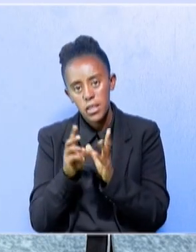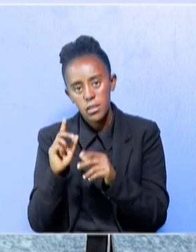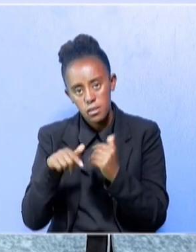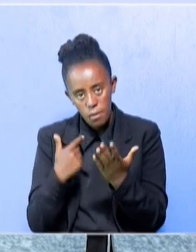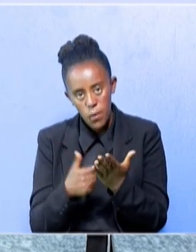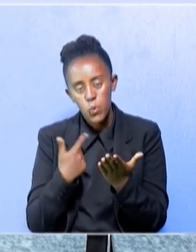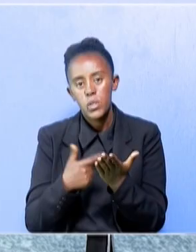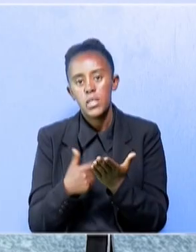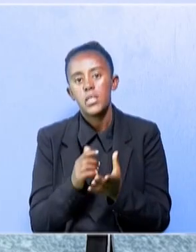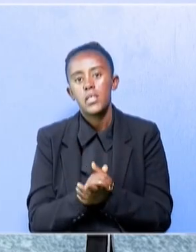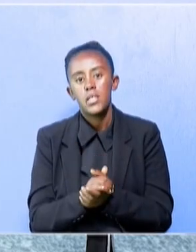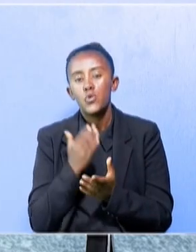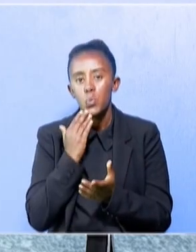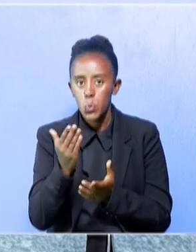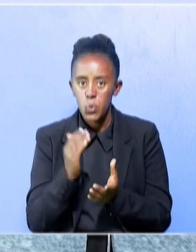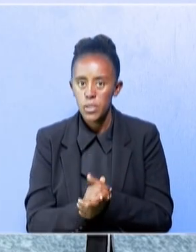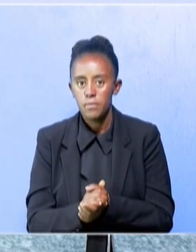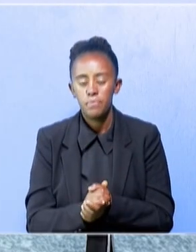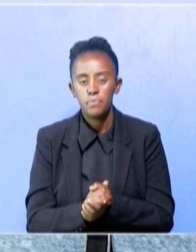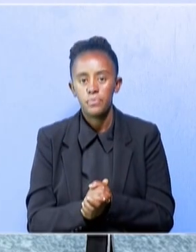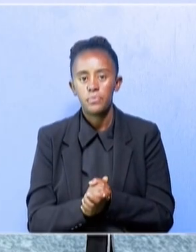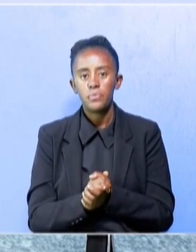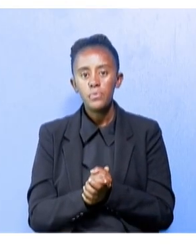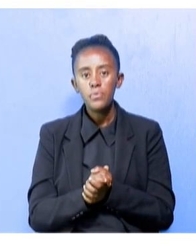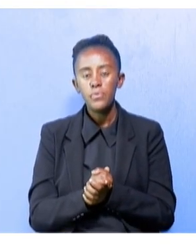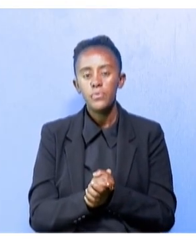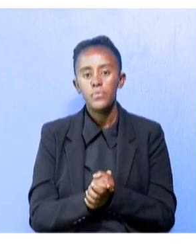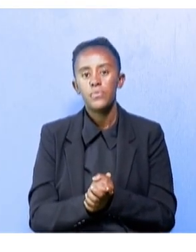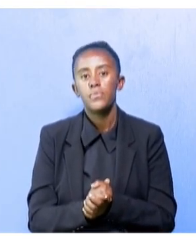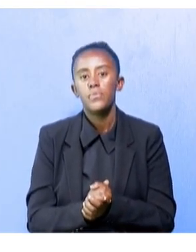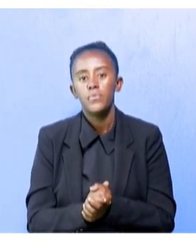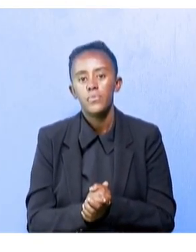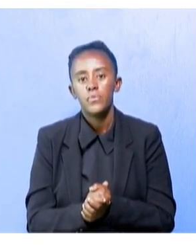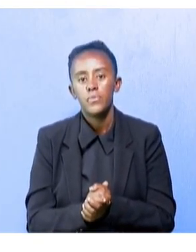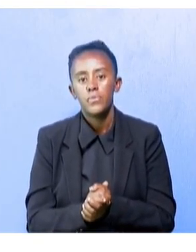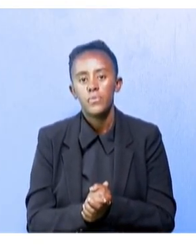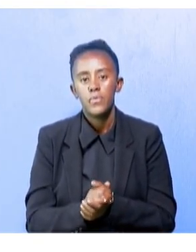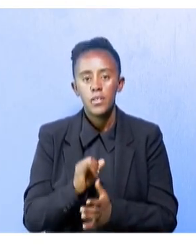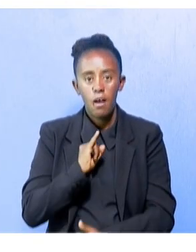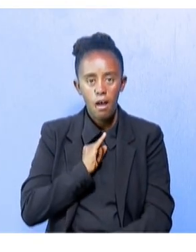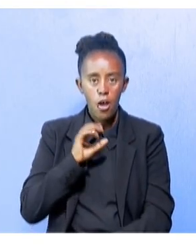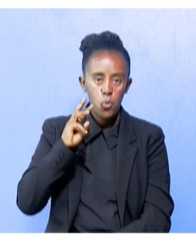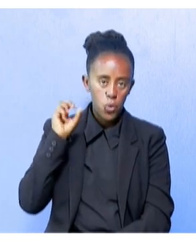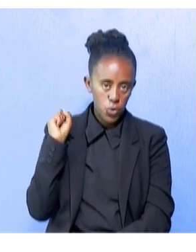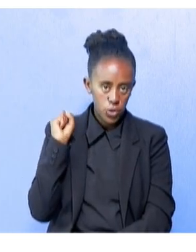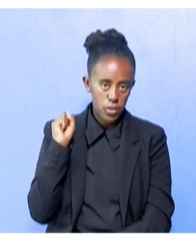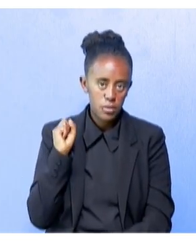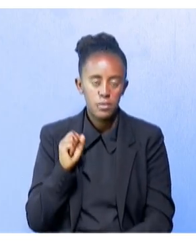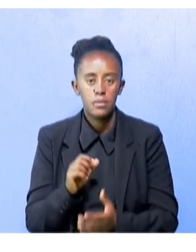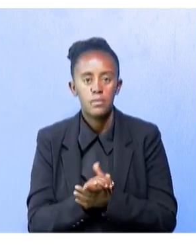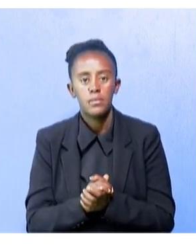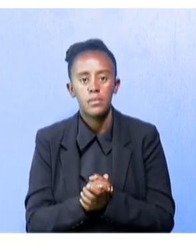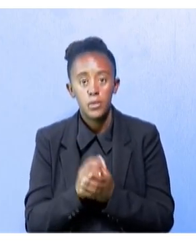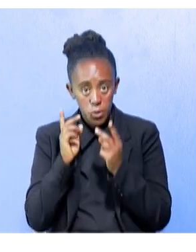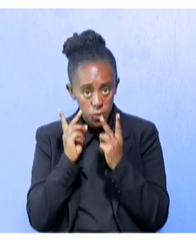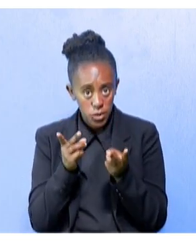about this, I think. Yeah, that's good. Look now. I was,